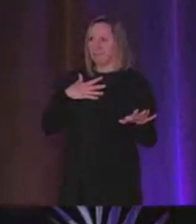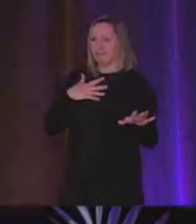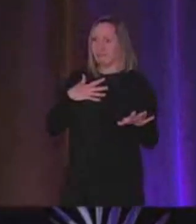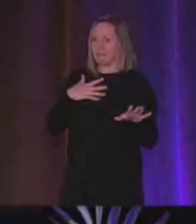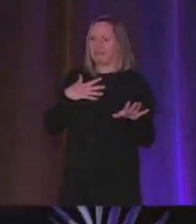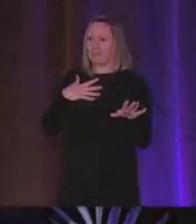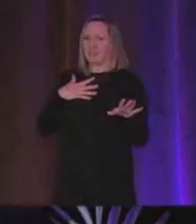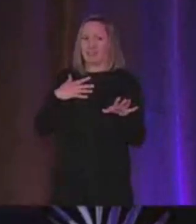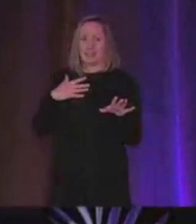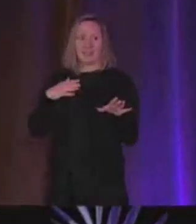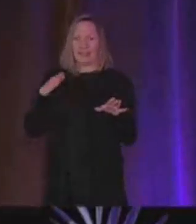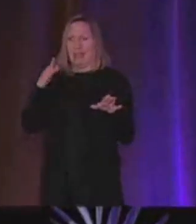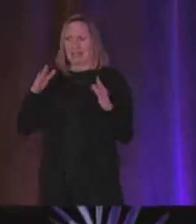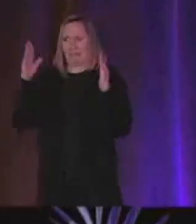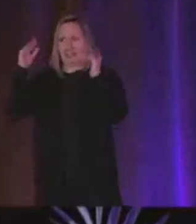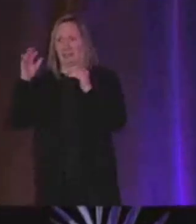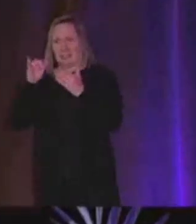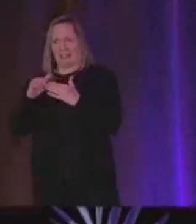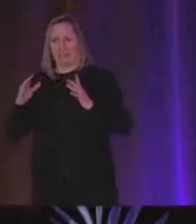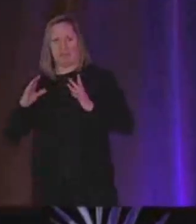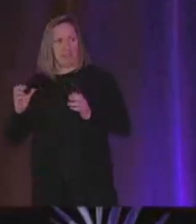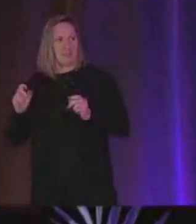never anticipated this, but it's good.